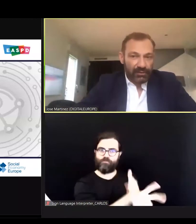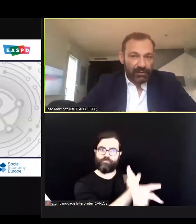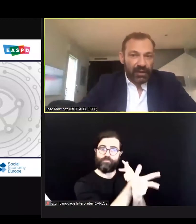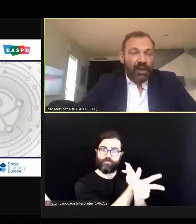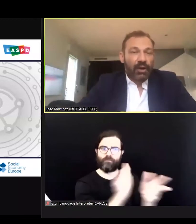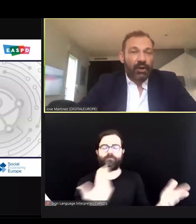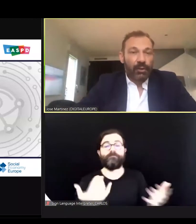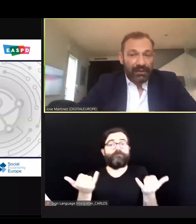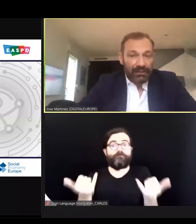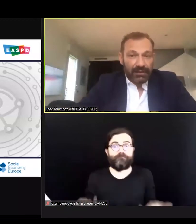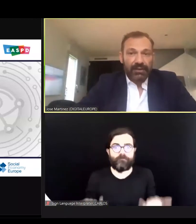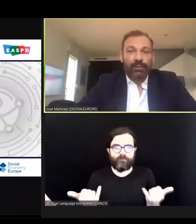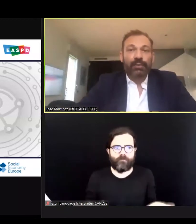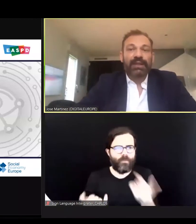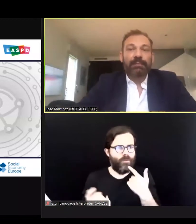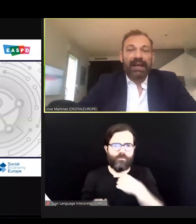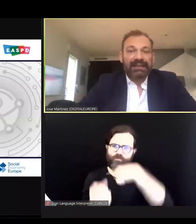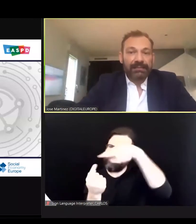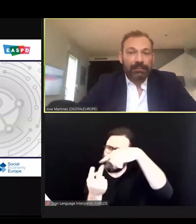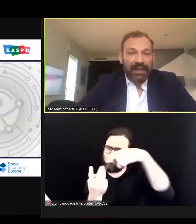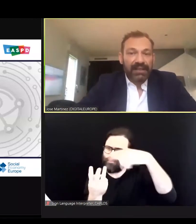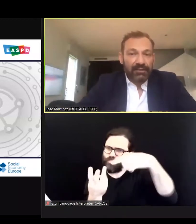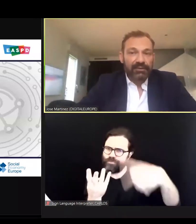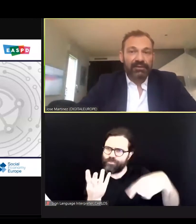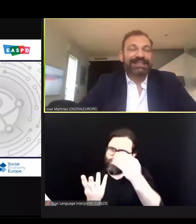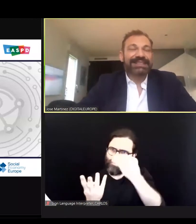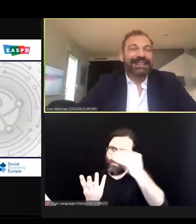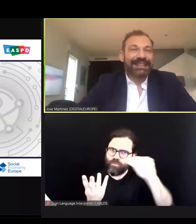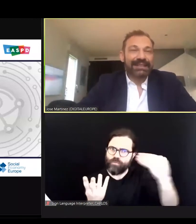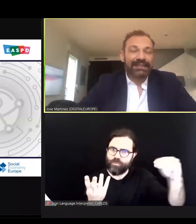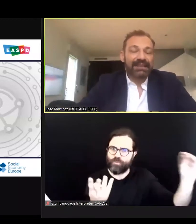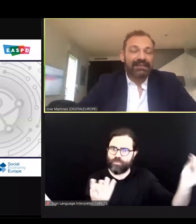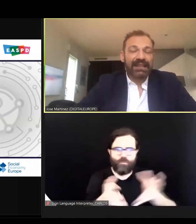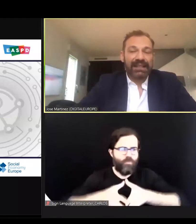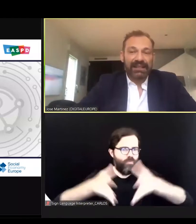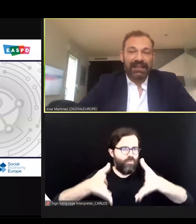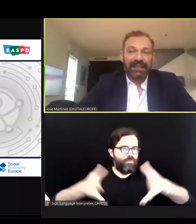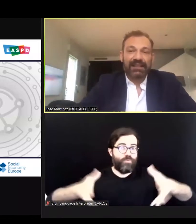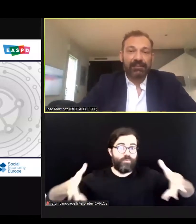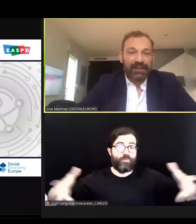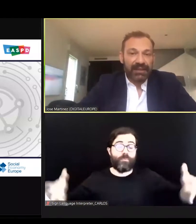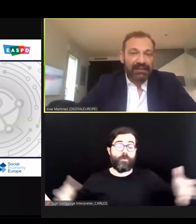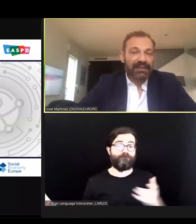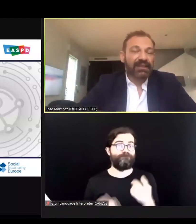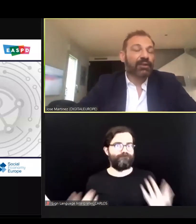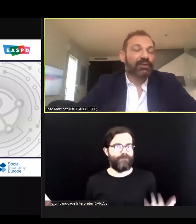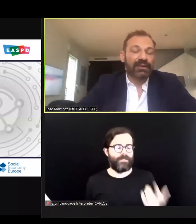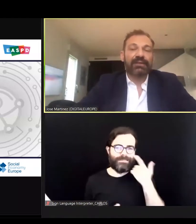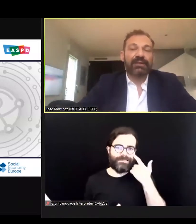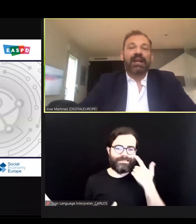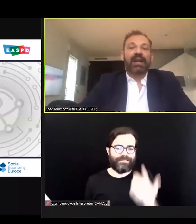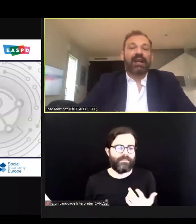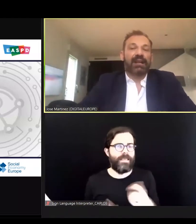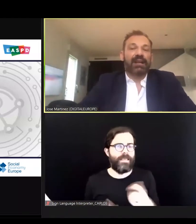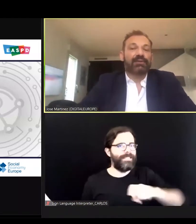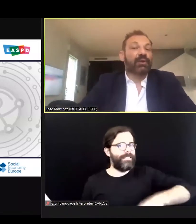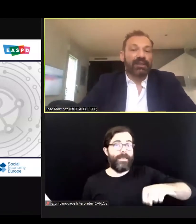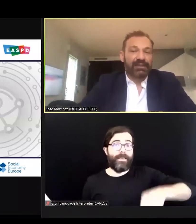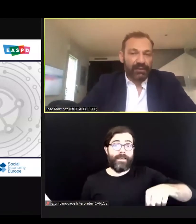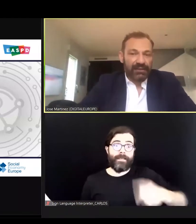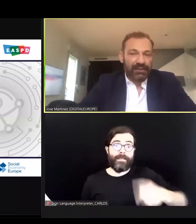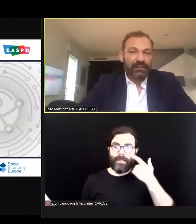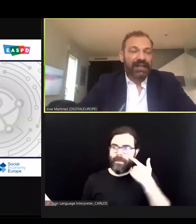solutions. However, we must make sure that the digital learning experience is inclusive to